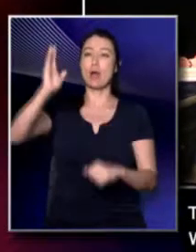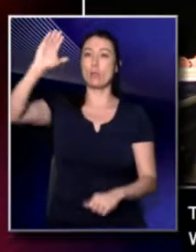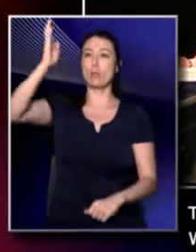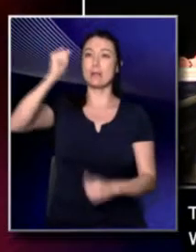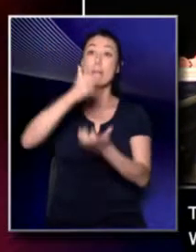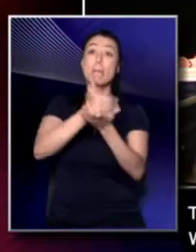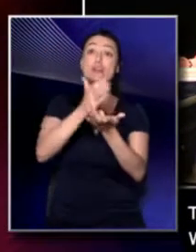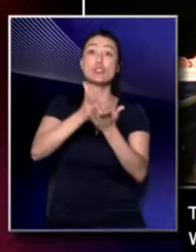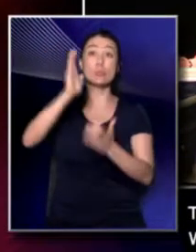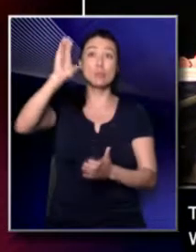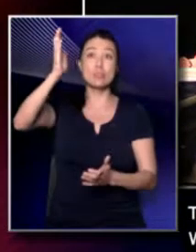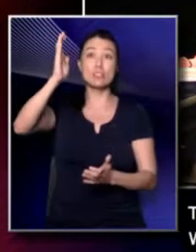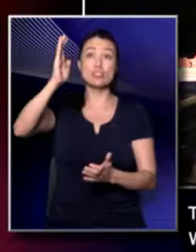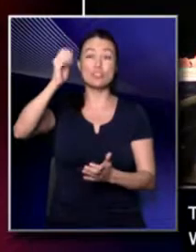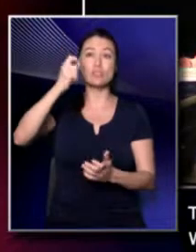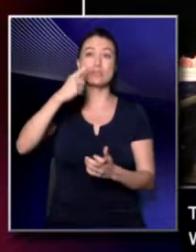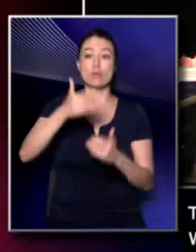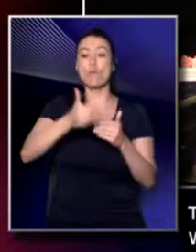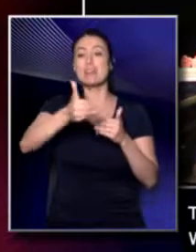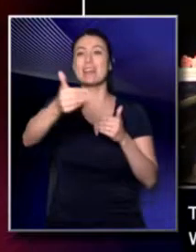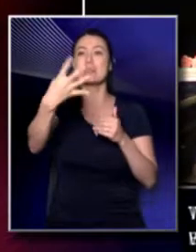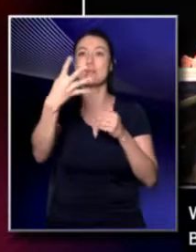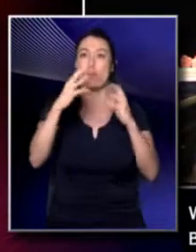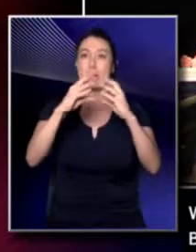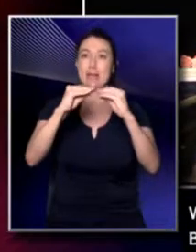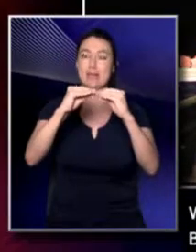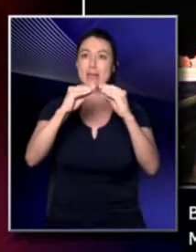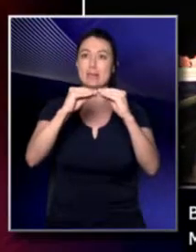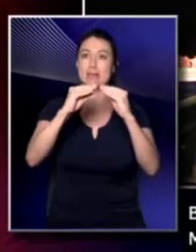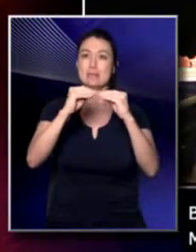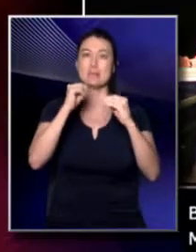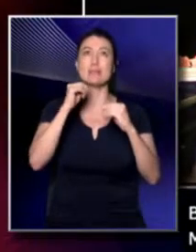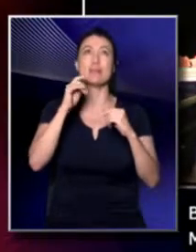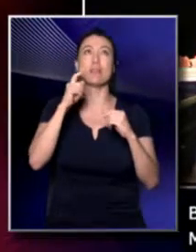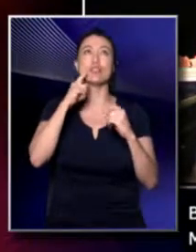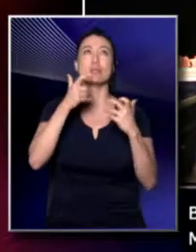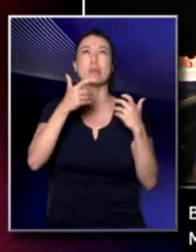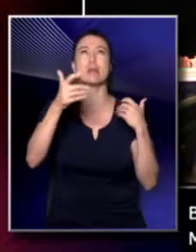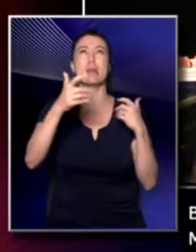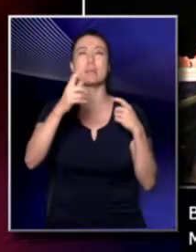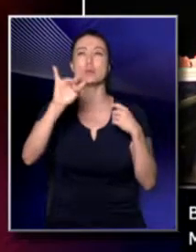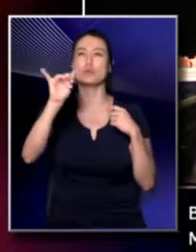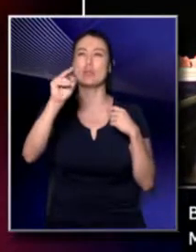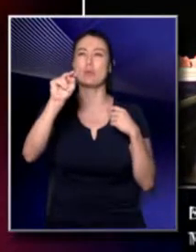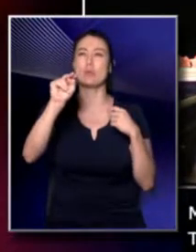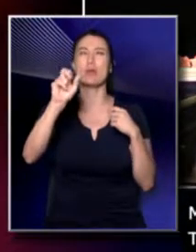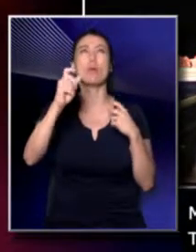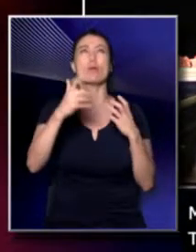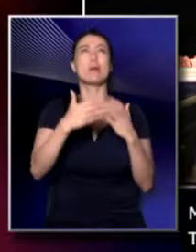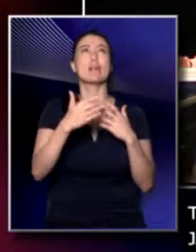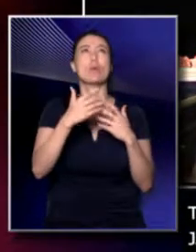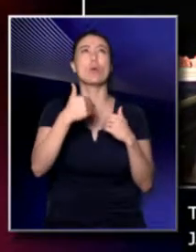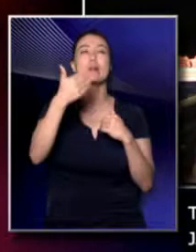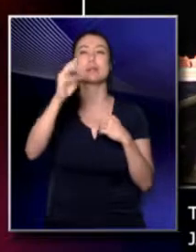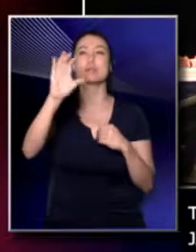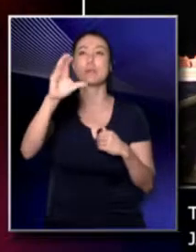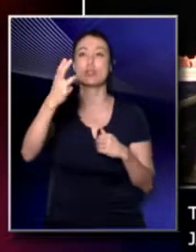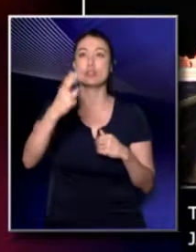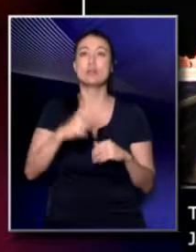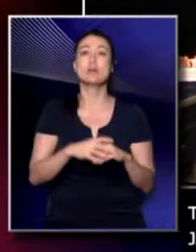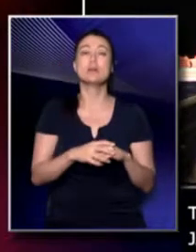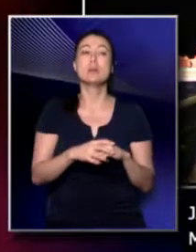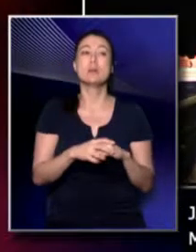budget presentations over 4 meetings, which would bring us up through January, I guess, or so, or whenever, or maybe next March, actually, even.